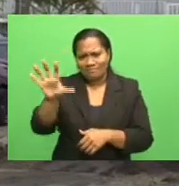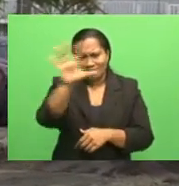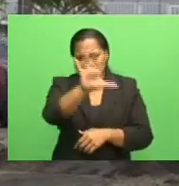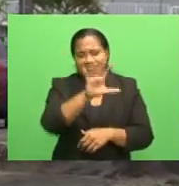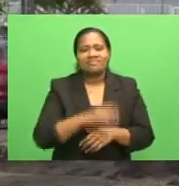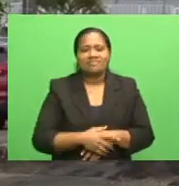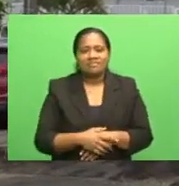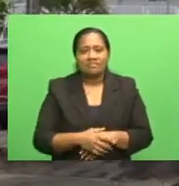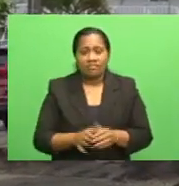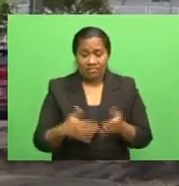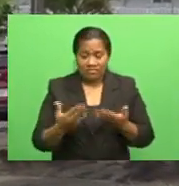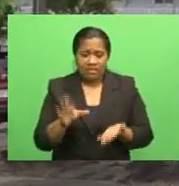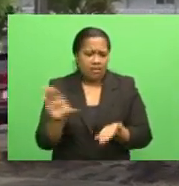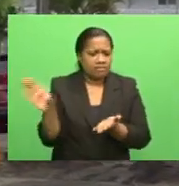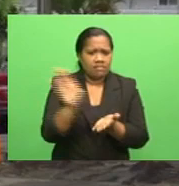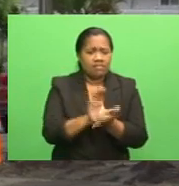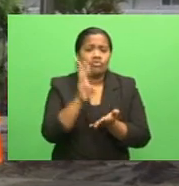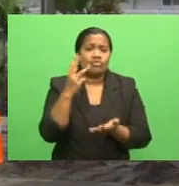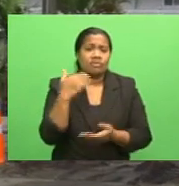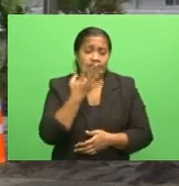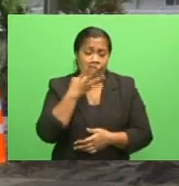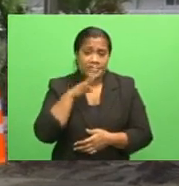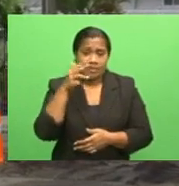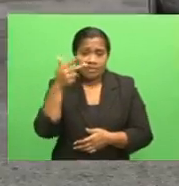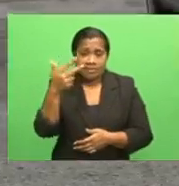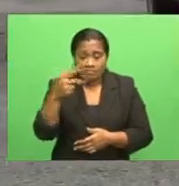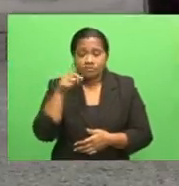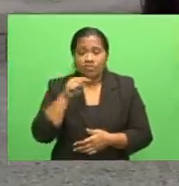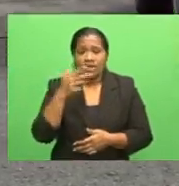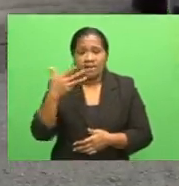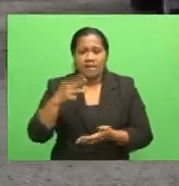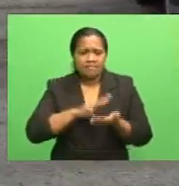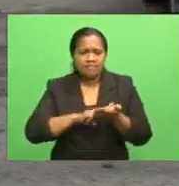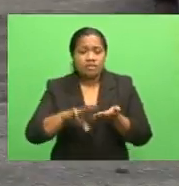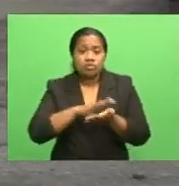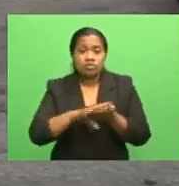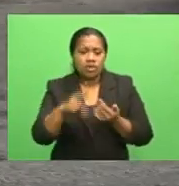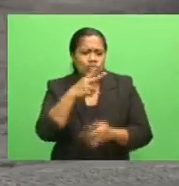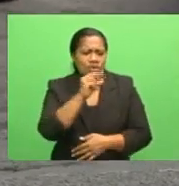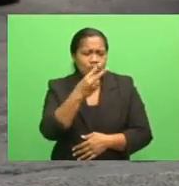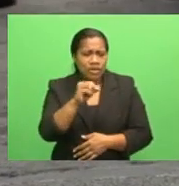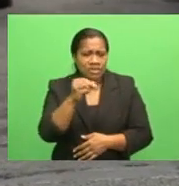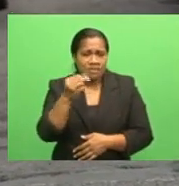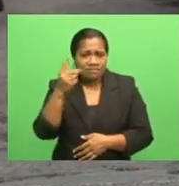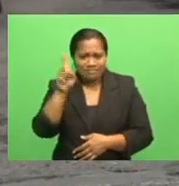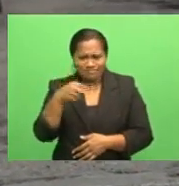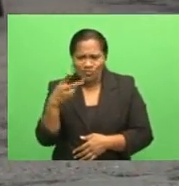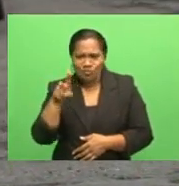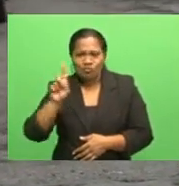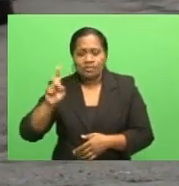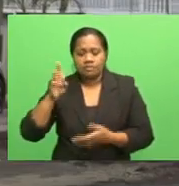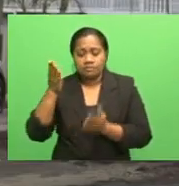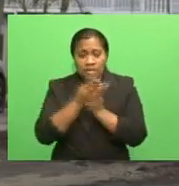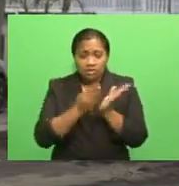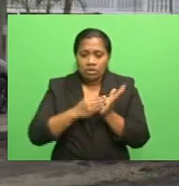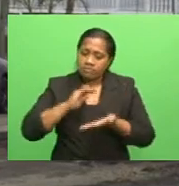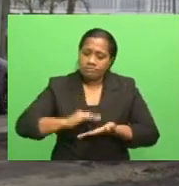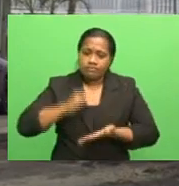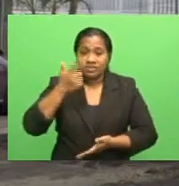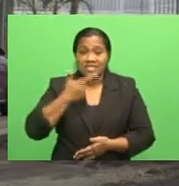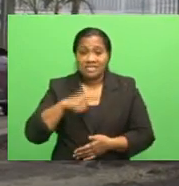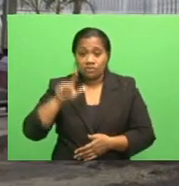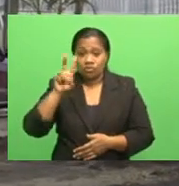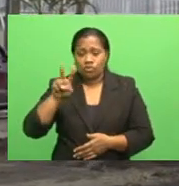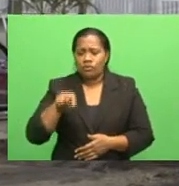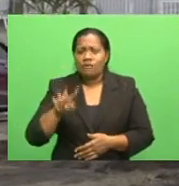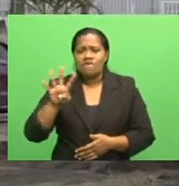allocated $348.9 million in the 2020-2021 budget, an increase of $72.4 million from